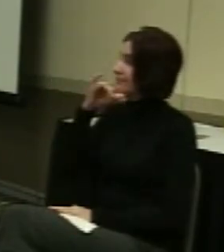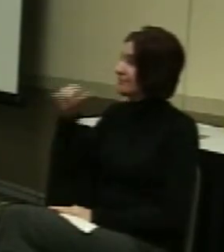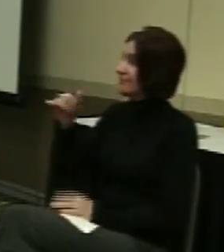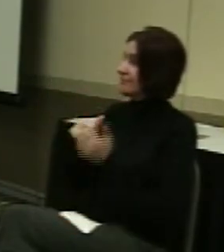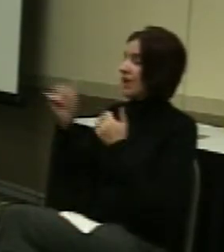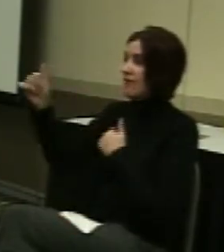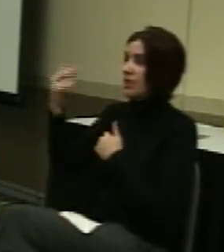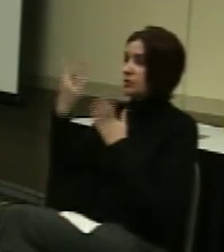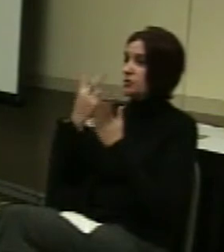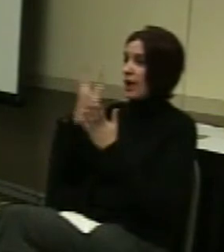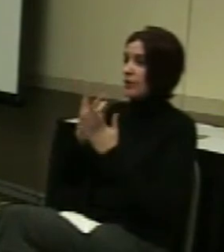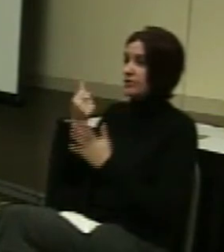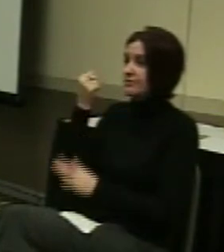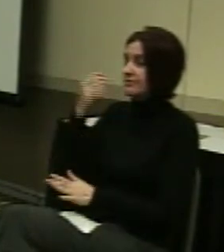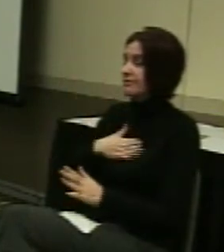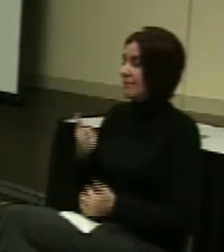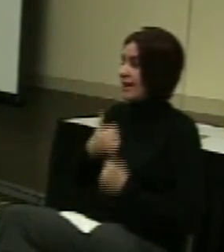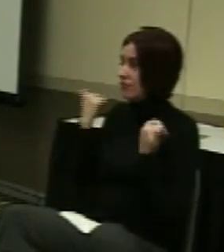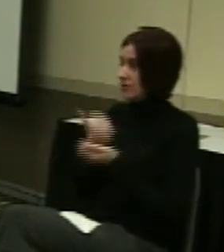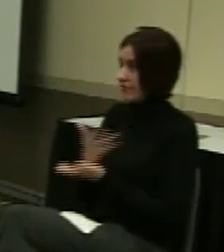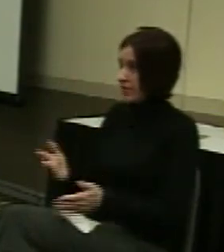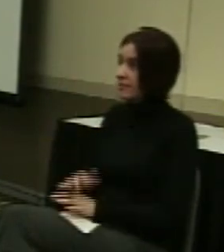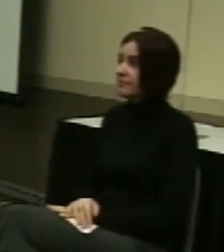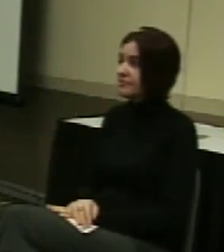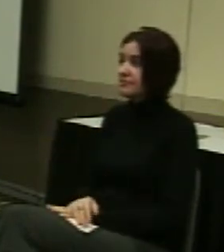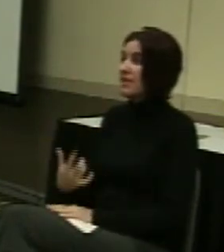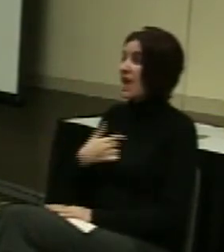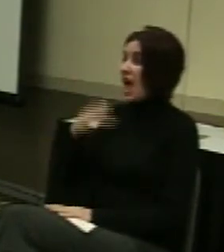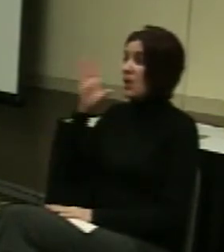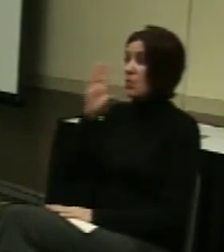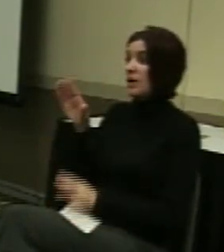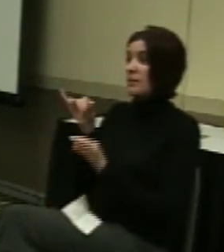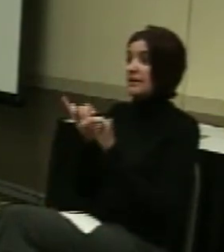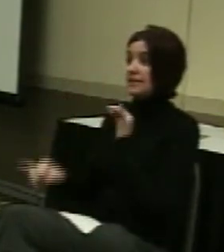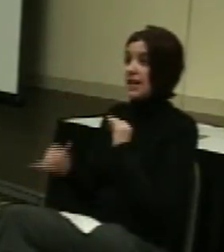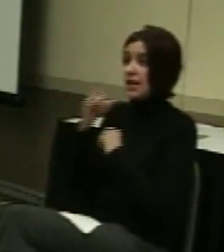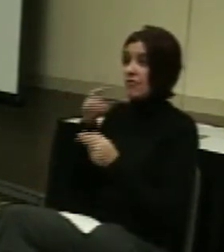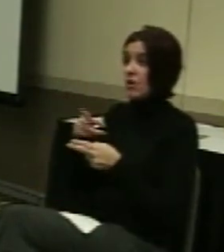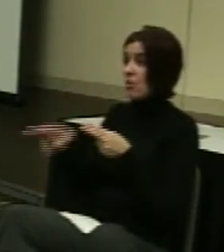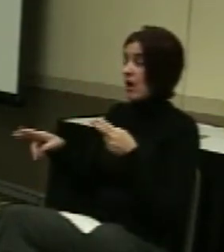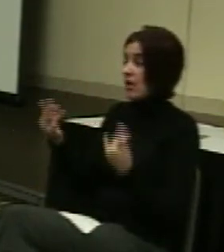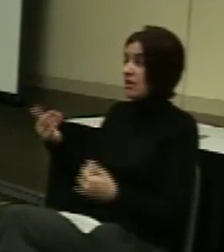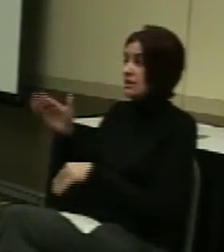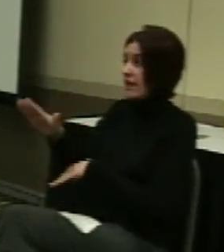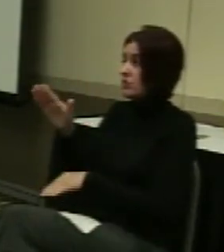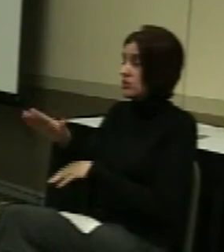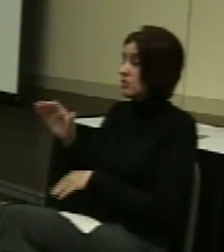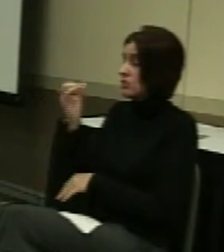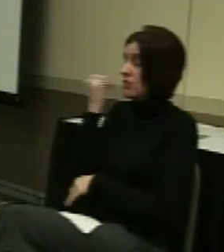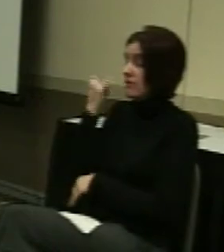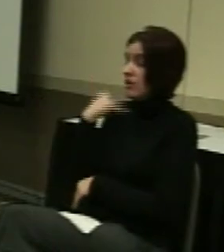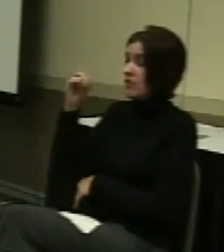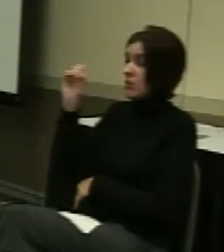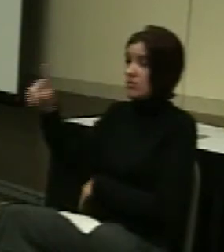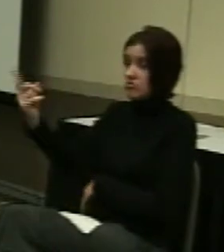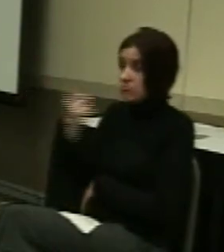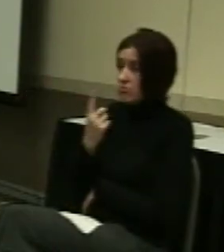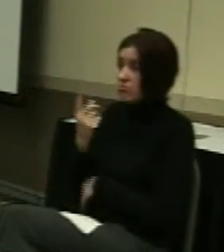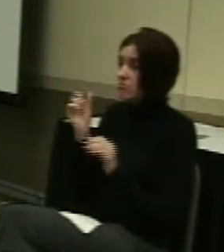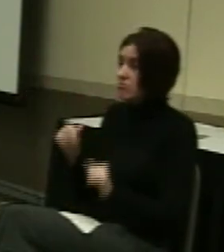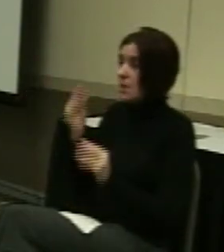you. And I'm going to stay around for a while, and don't hesitate to let me know if I can be of